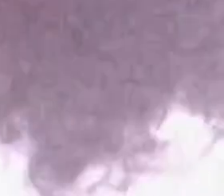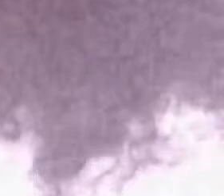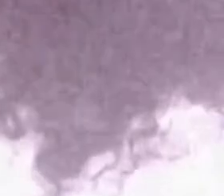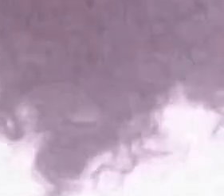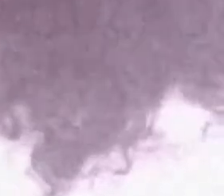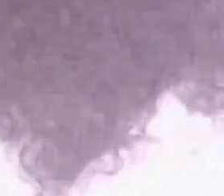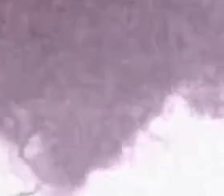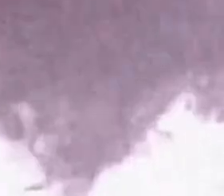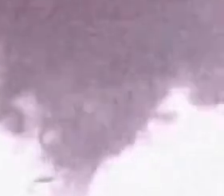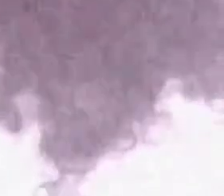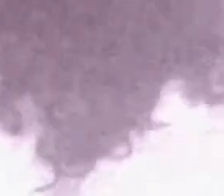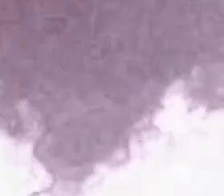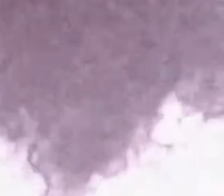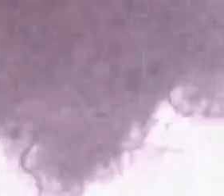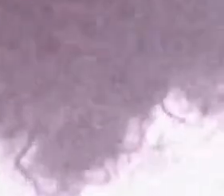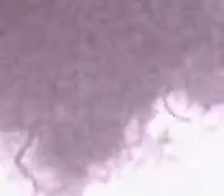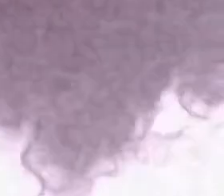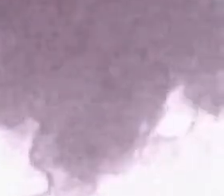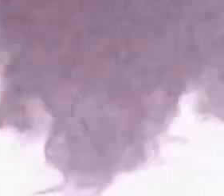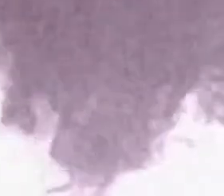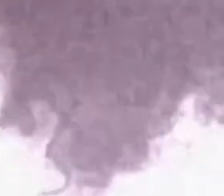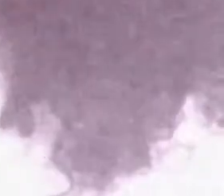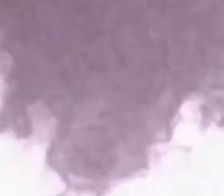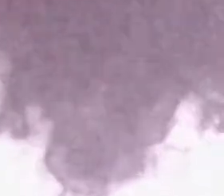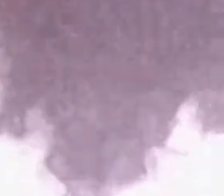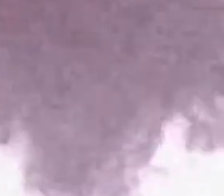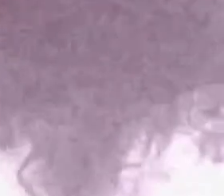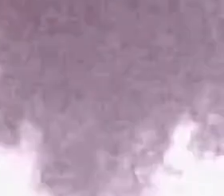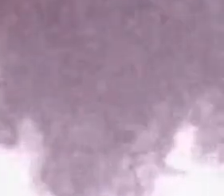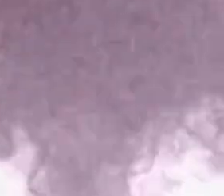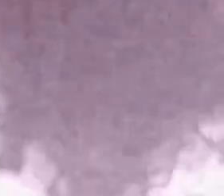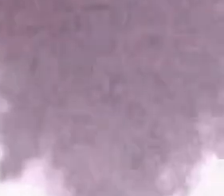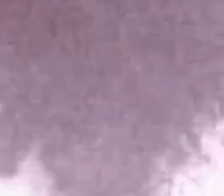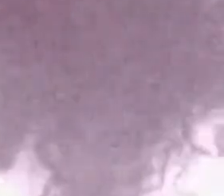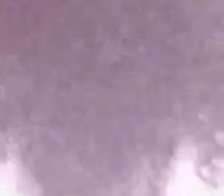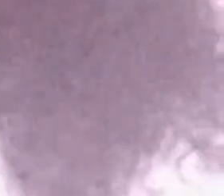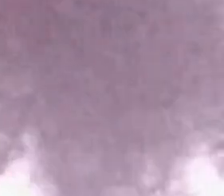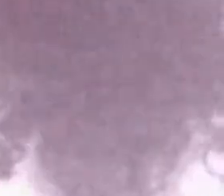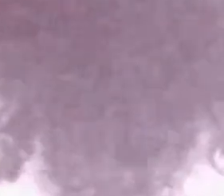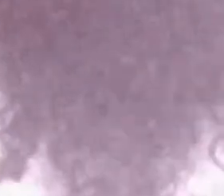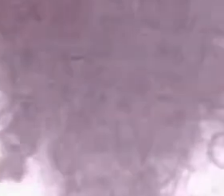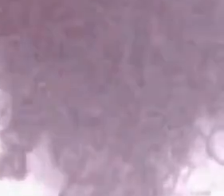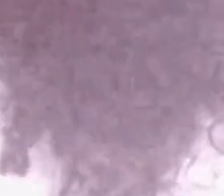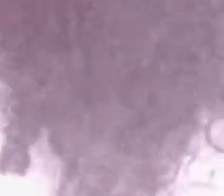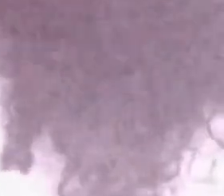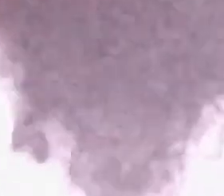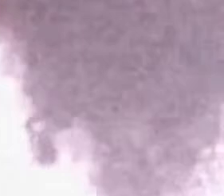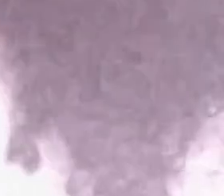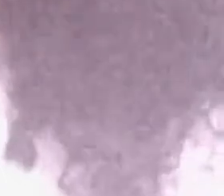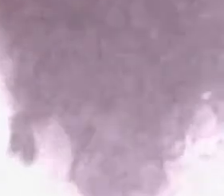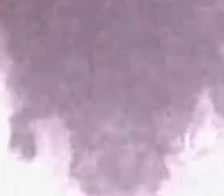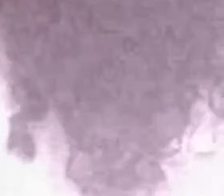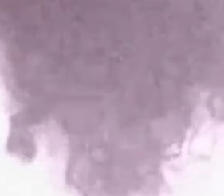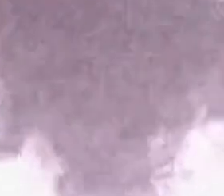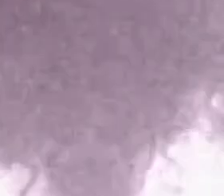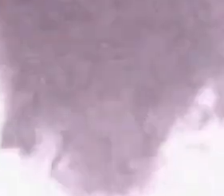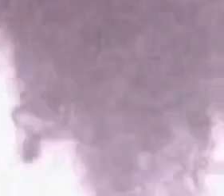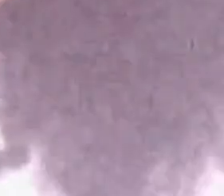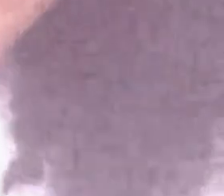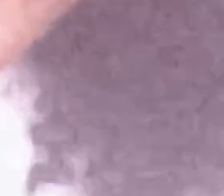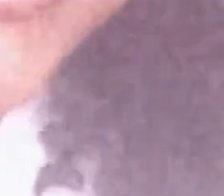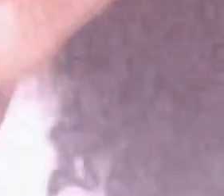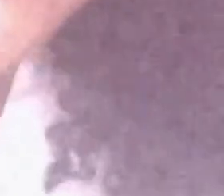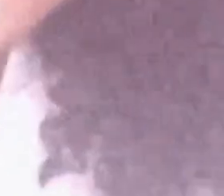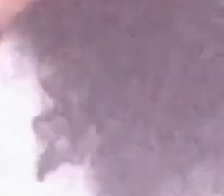really hard for everything that I have. I just have made myself this very on my